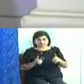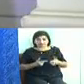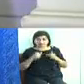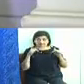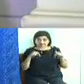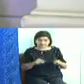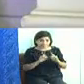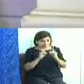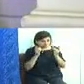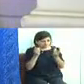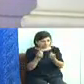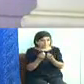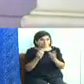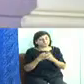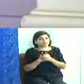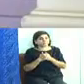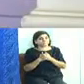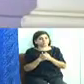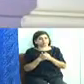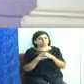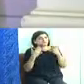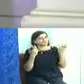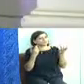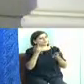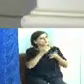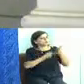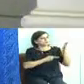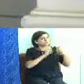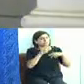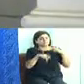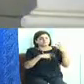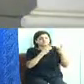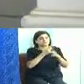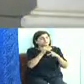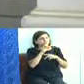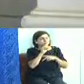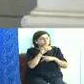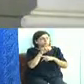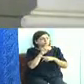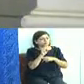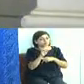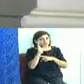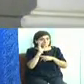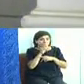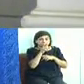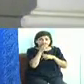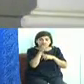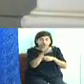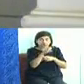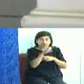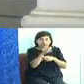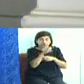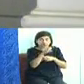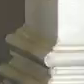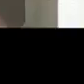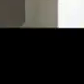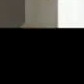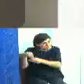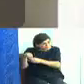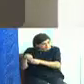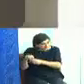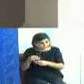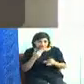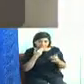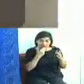denomination. So what kind of seeds will you sow? Will you plant